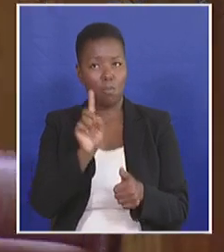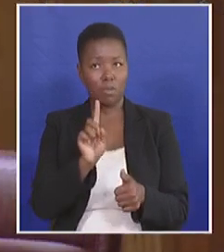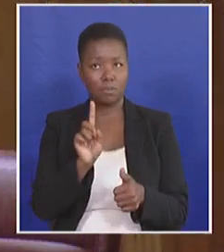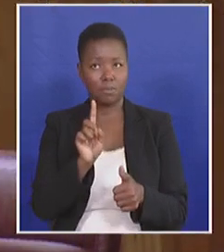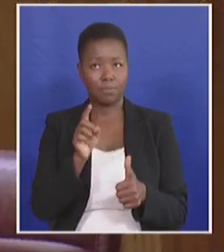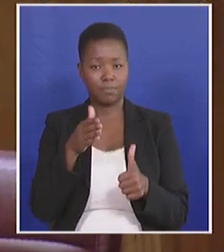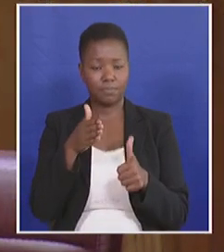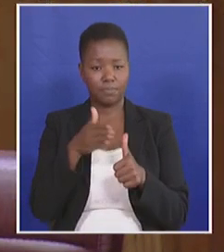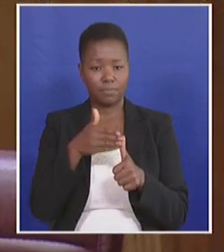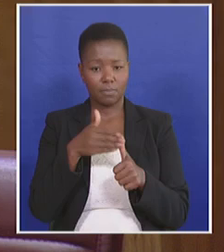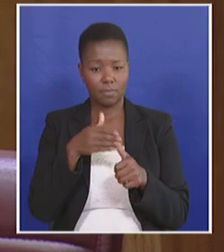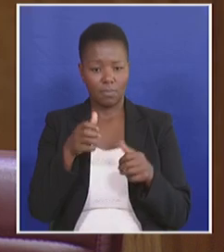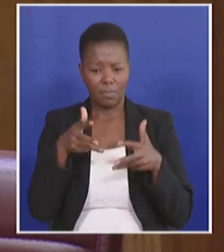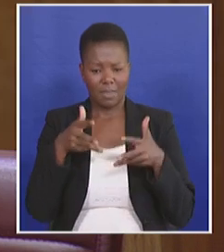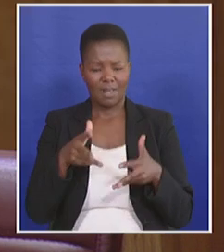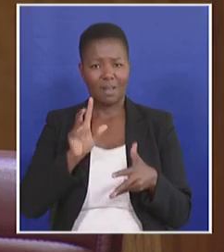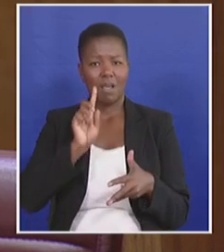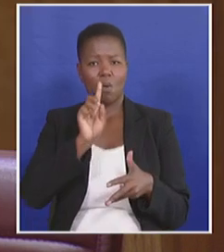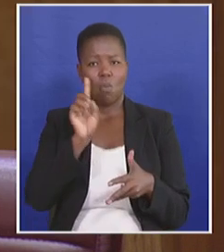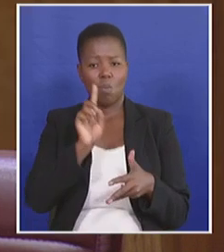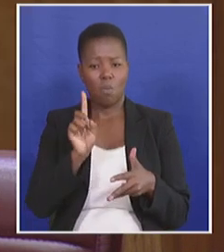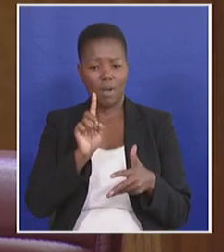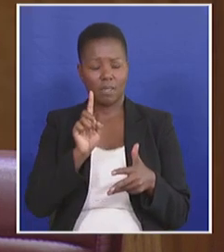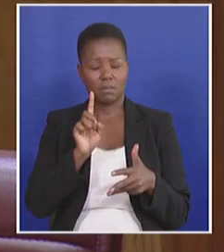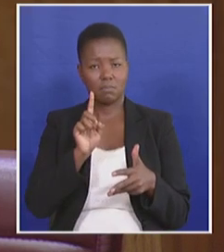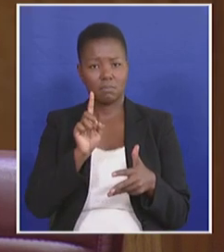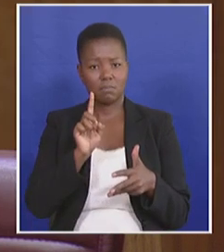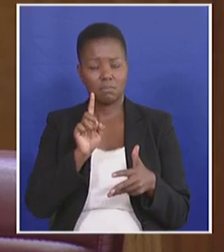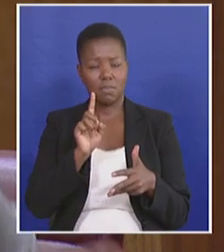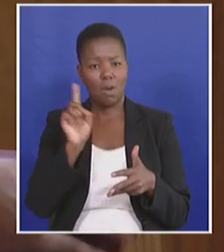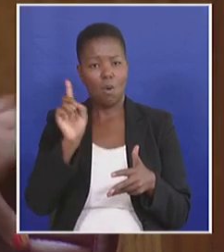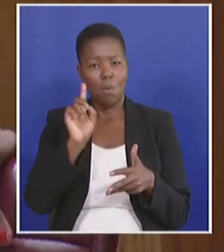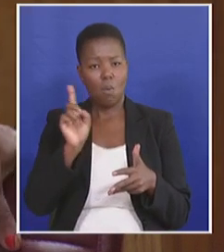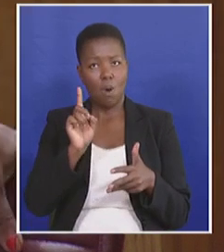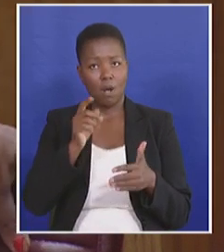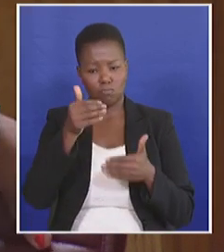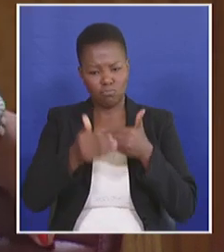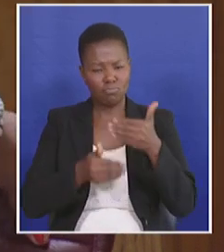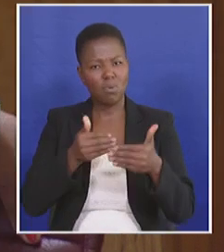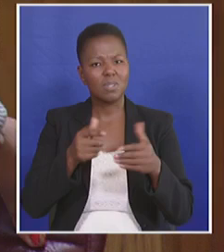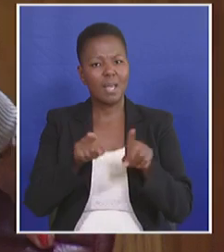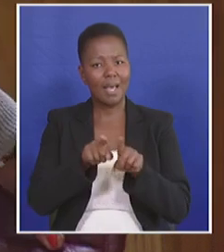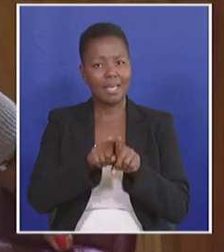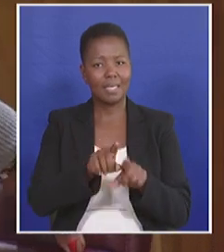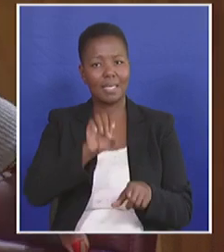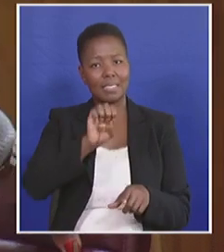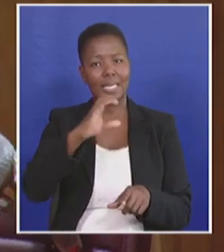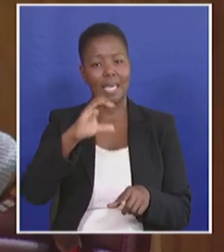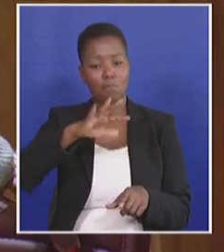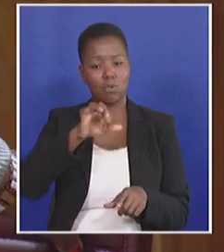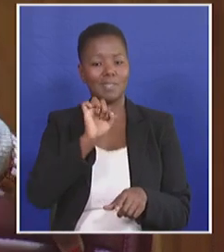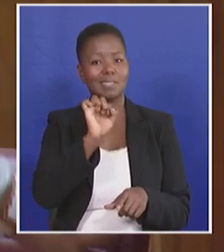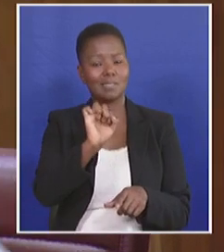What method is put in place in police station like Gaga, in Ngobo, where there's no electricity?